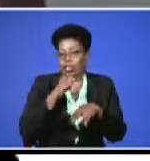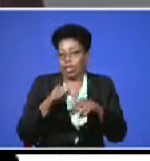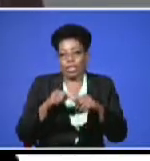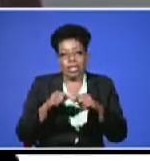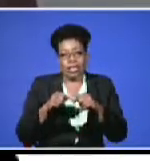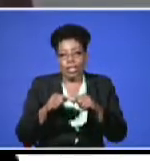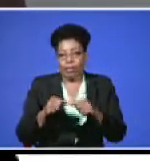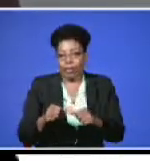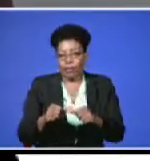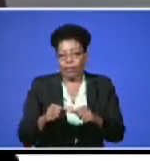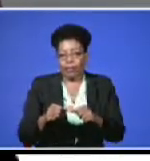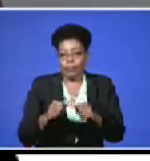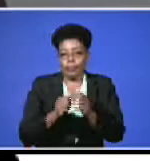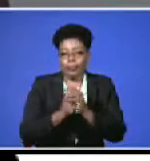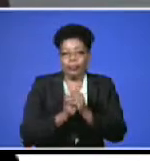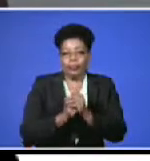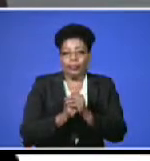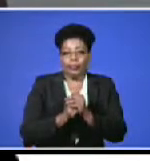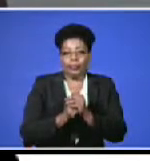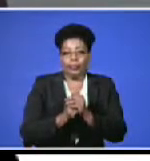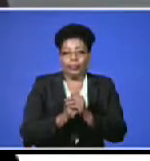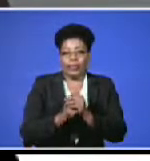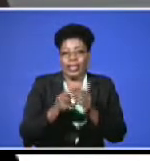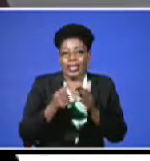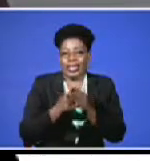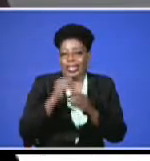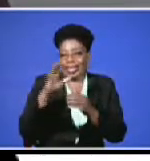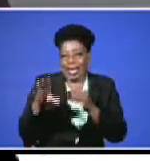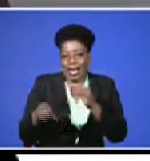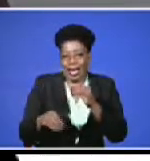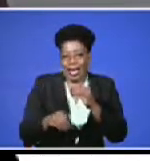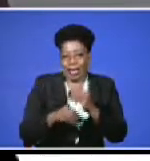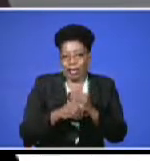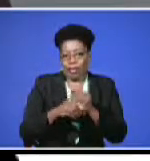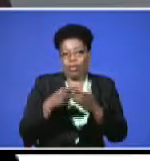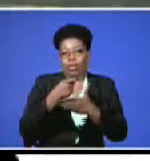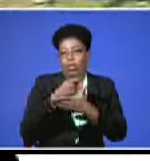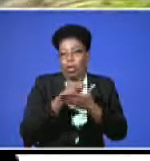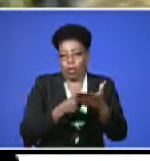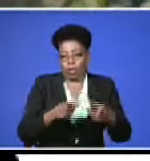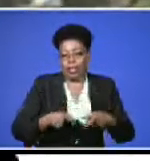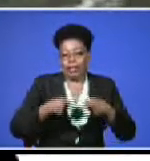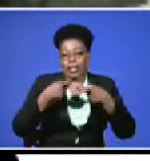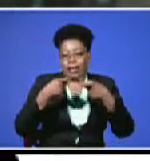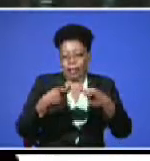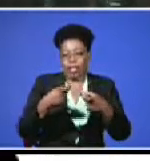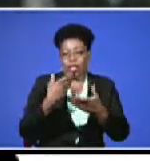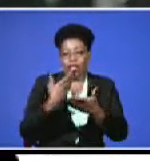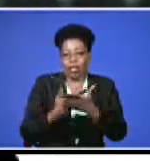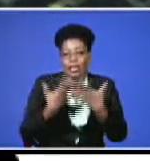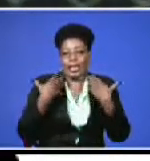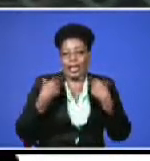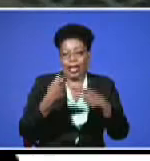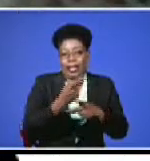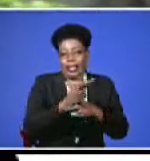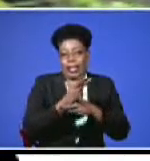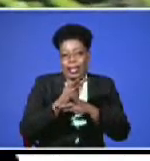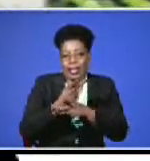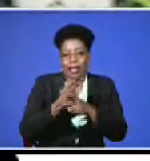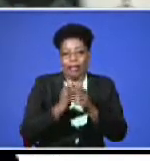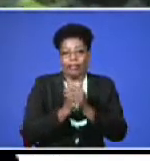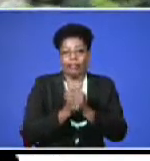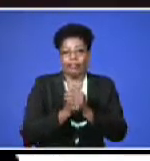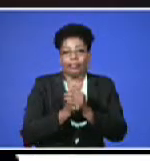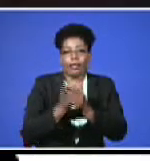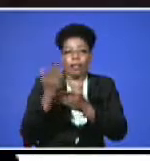sustainable. And it adds tremendously to the cost of delivering healthcare. And while there has been speculation and backlash